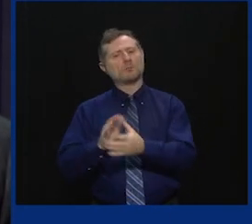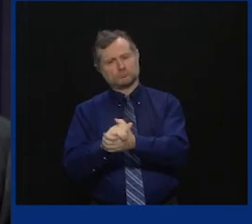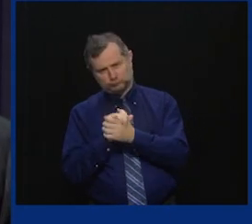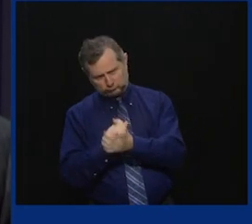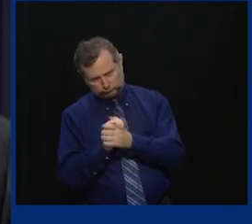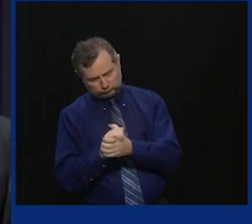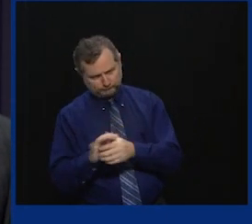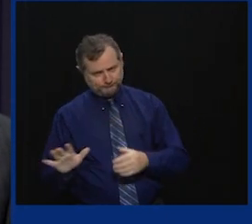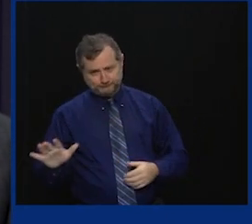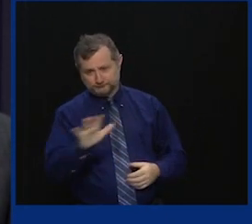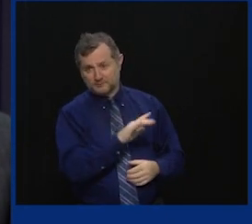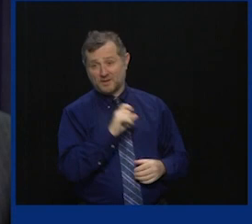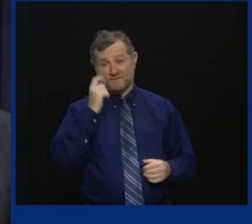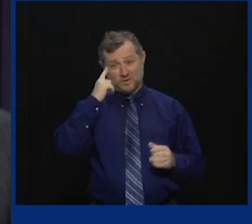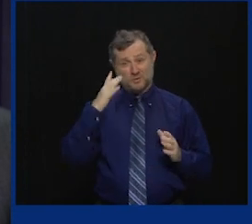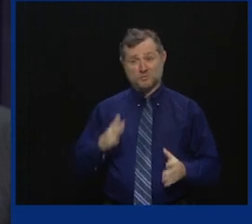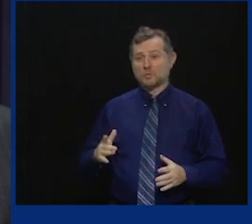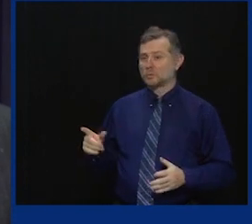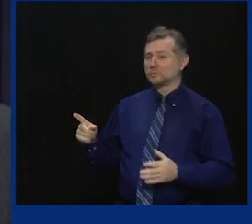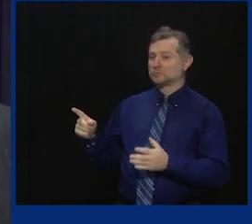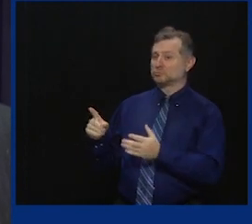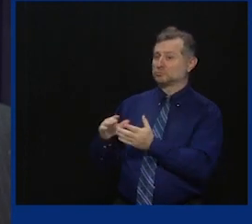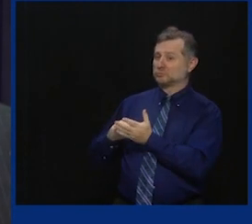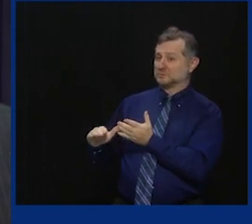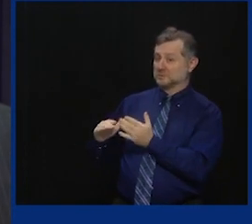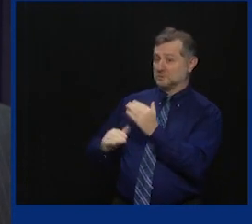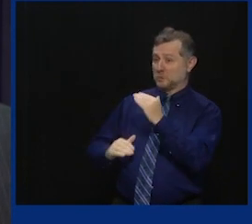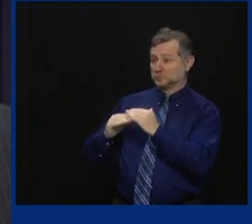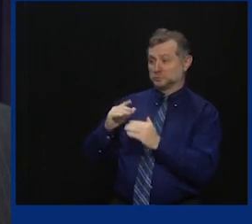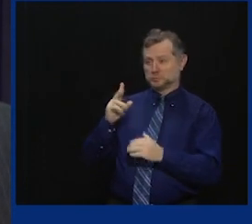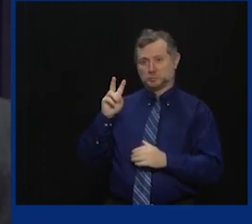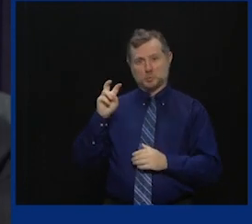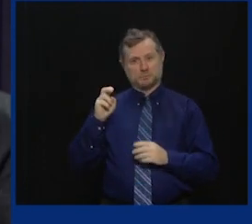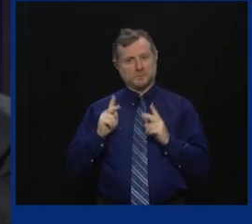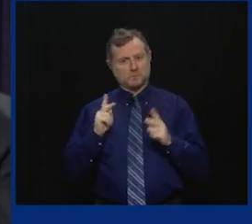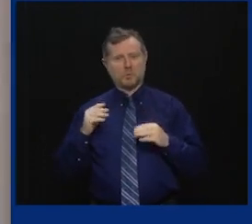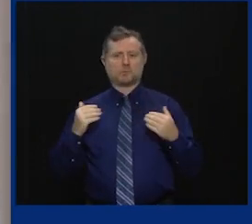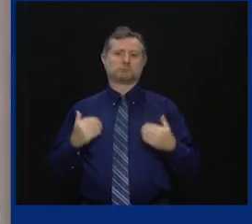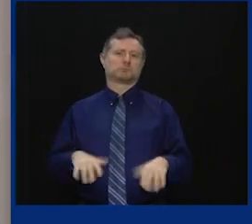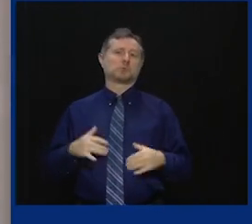nearly 200 people today. That's a good thing.